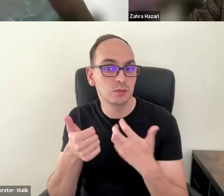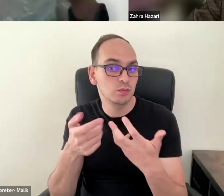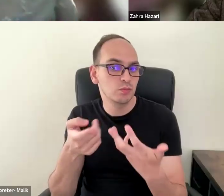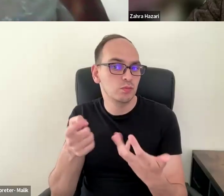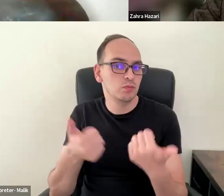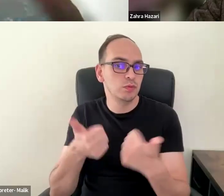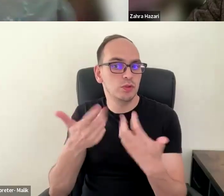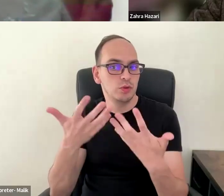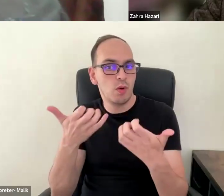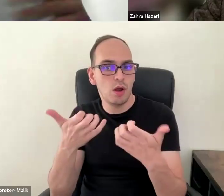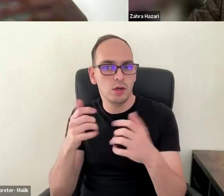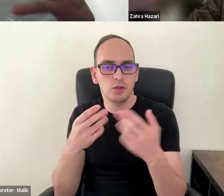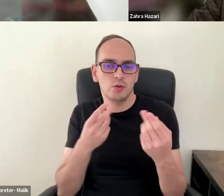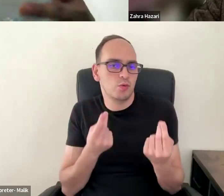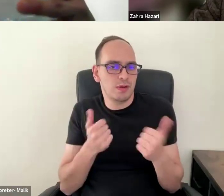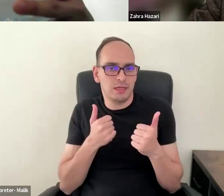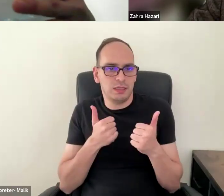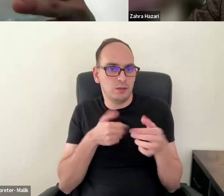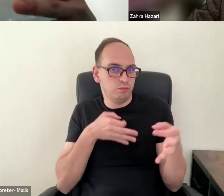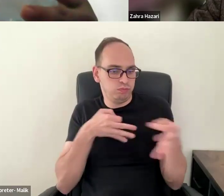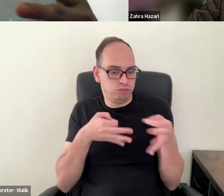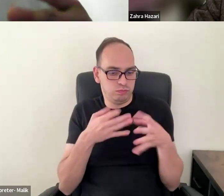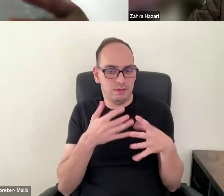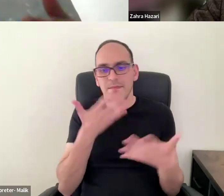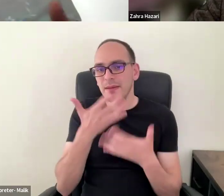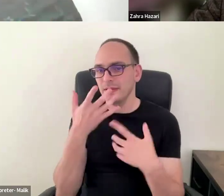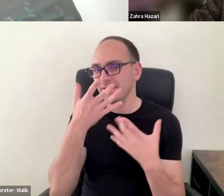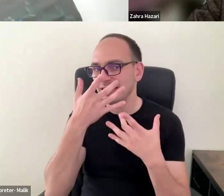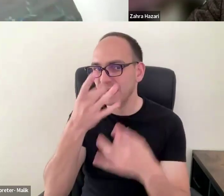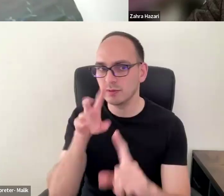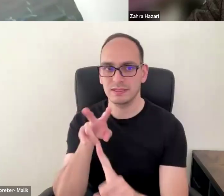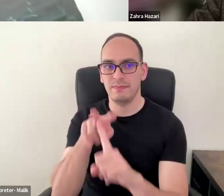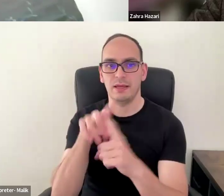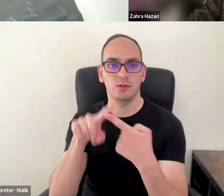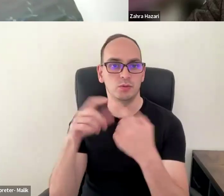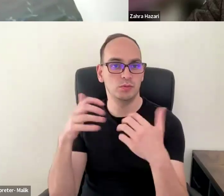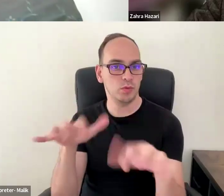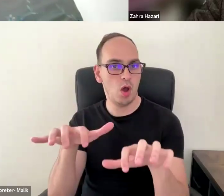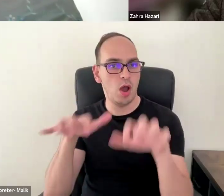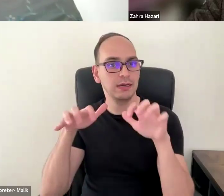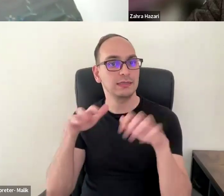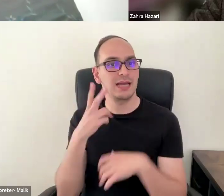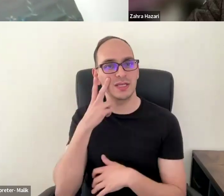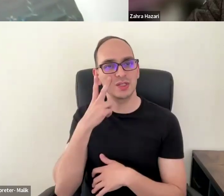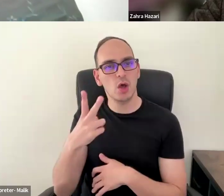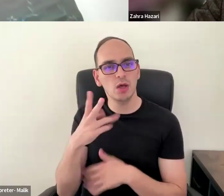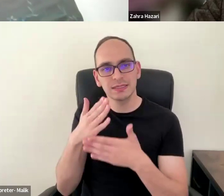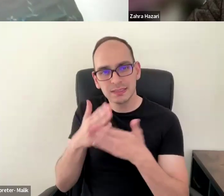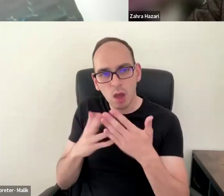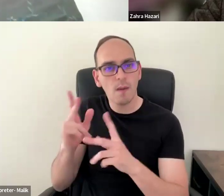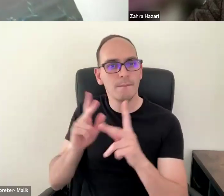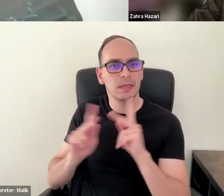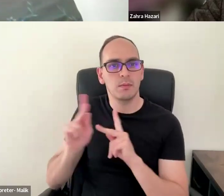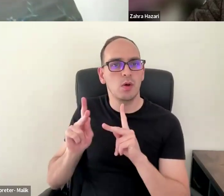you kind of quickly went through that may be of interest to our audience? I think I saw some folks when they